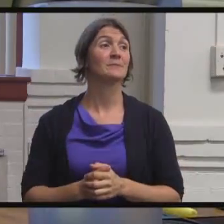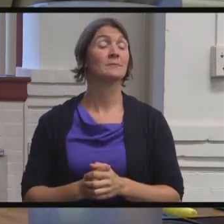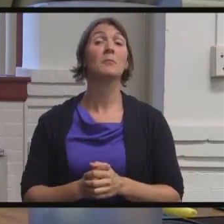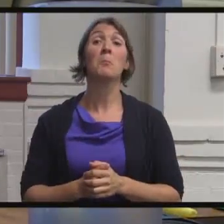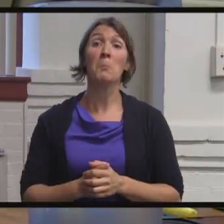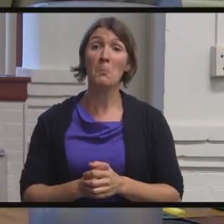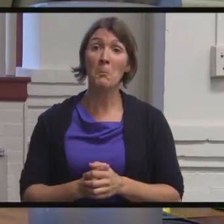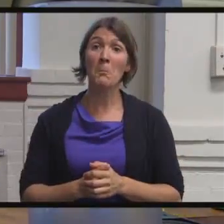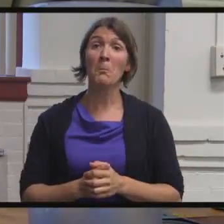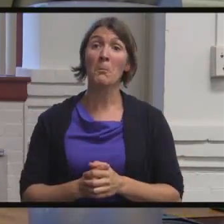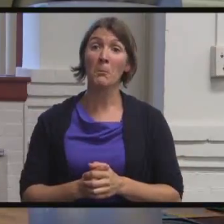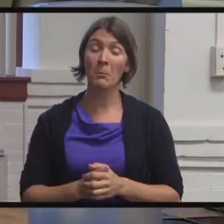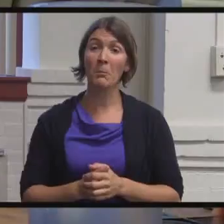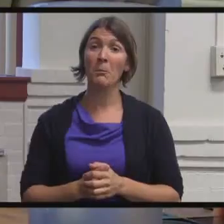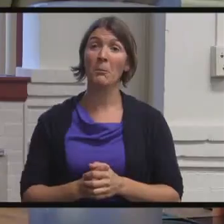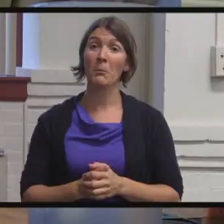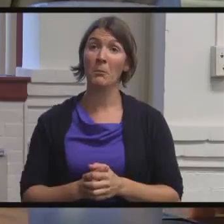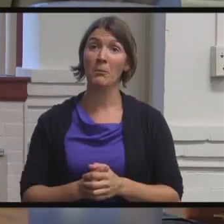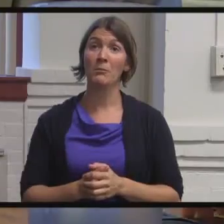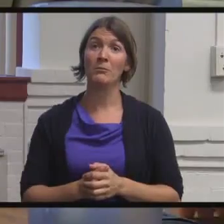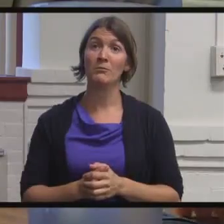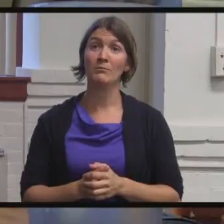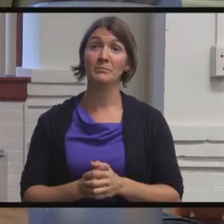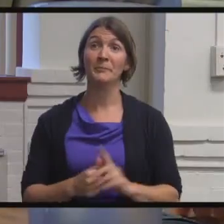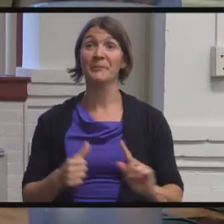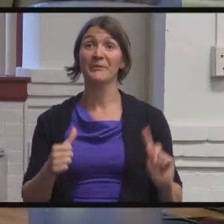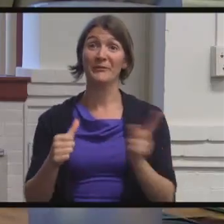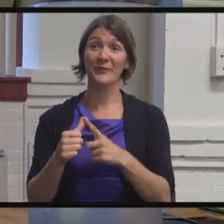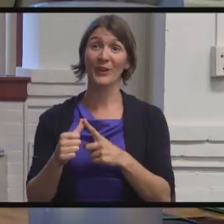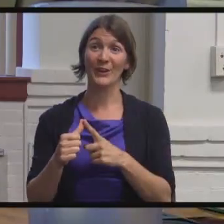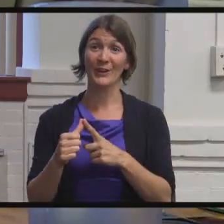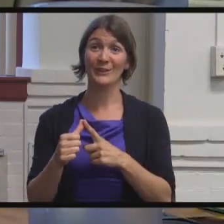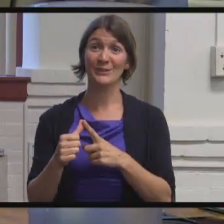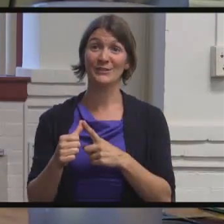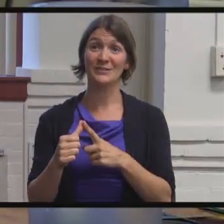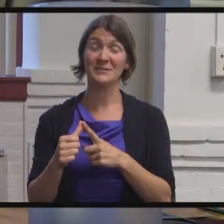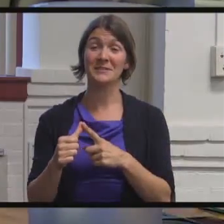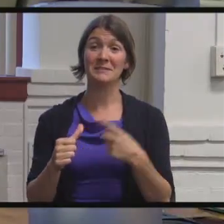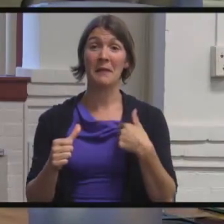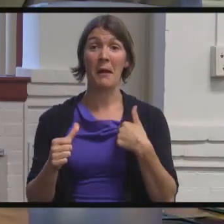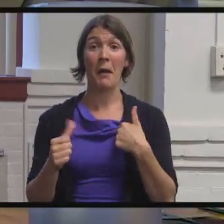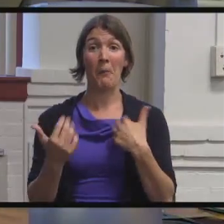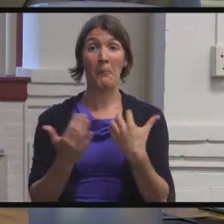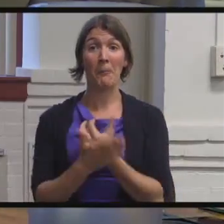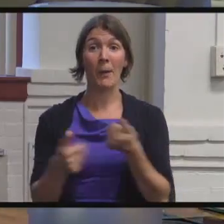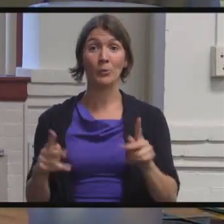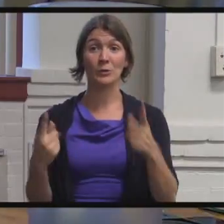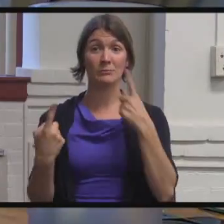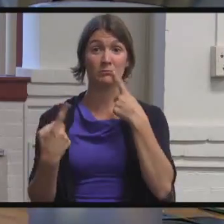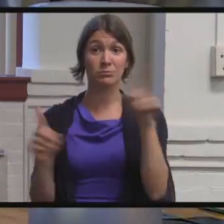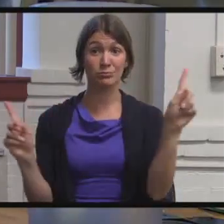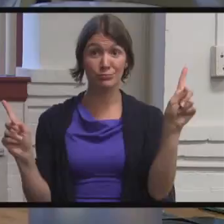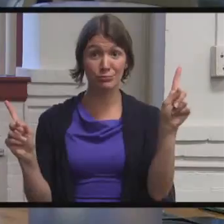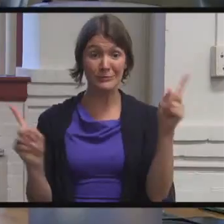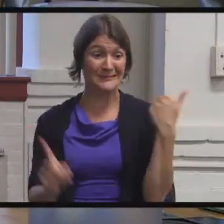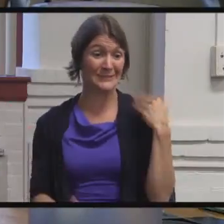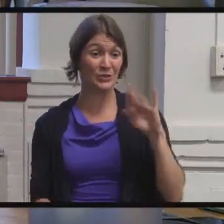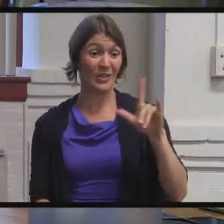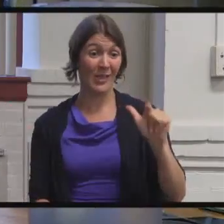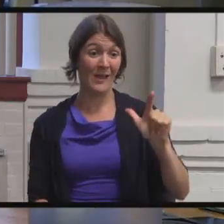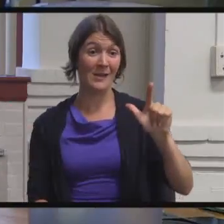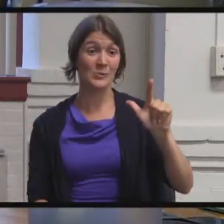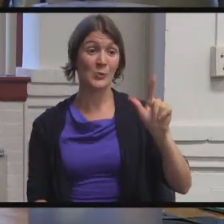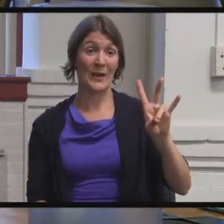First, I'd like to announce that at its